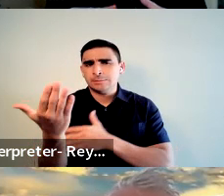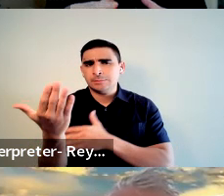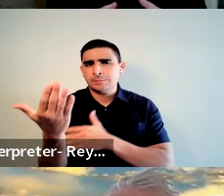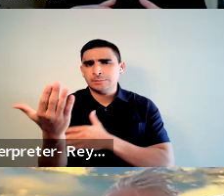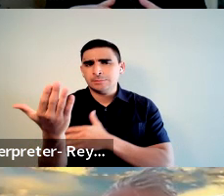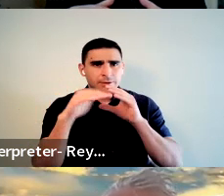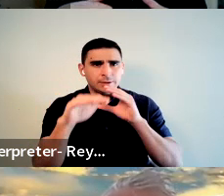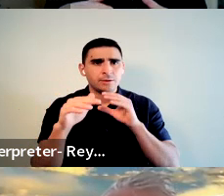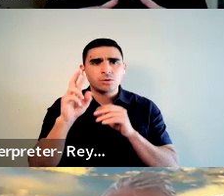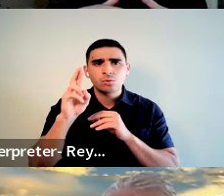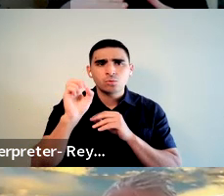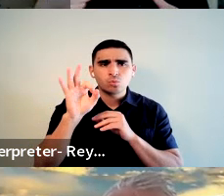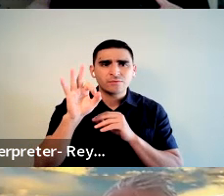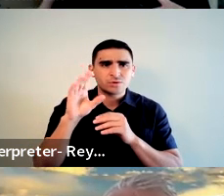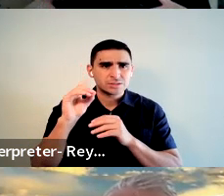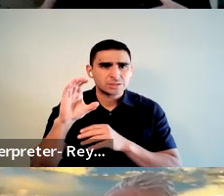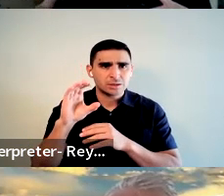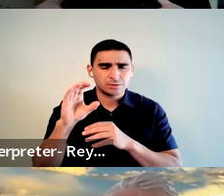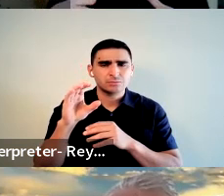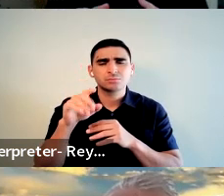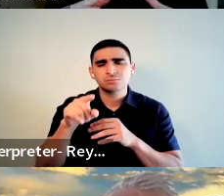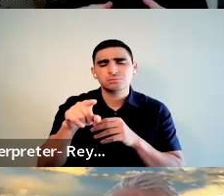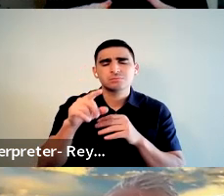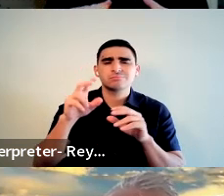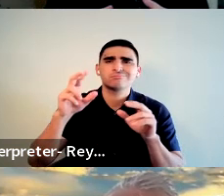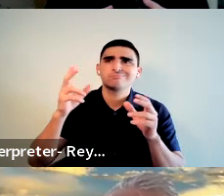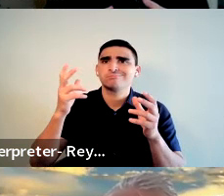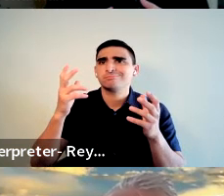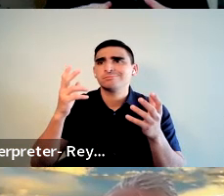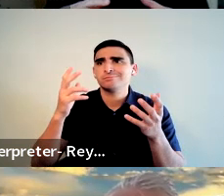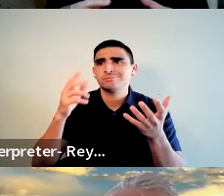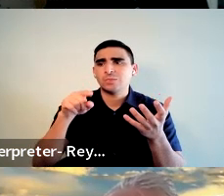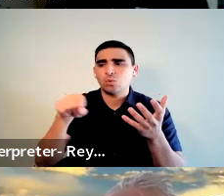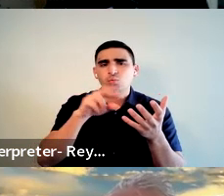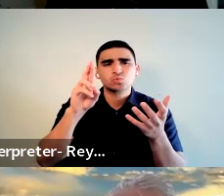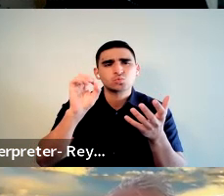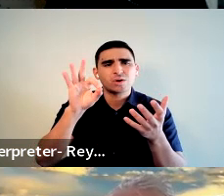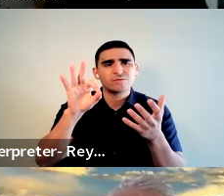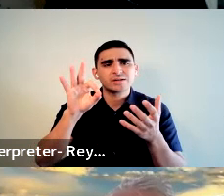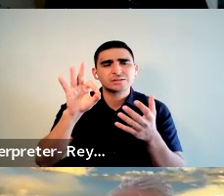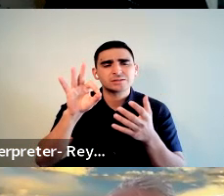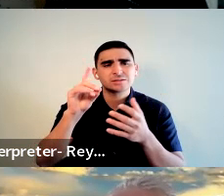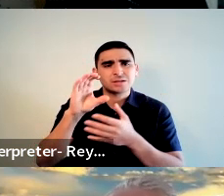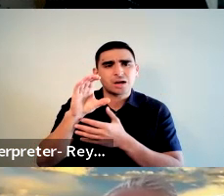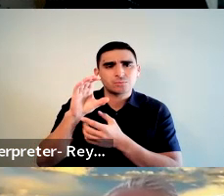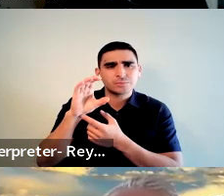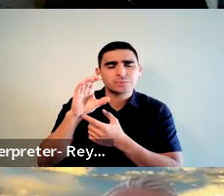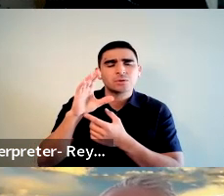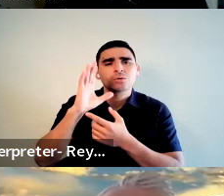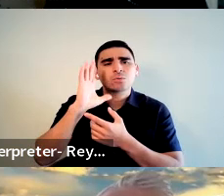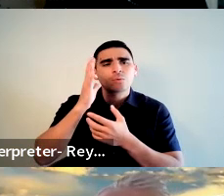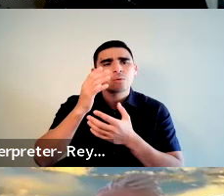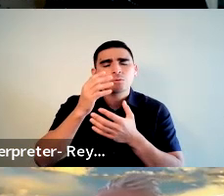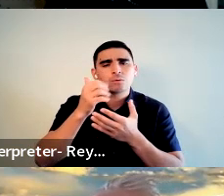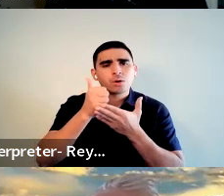that we're working on sort of as an end game. Those reference documents will inform how the